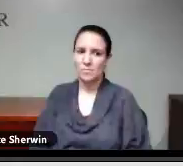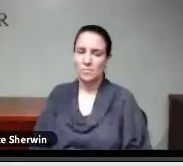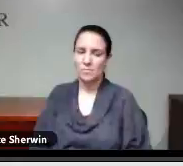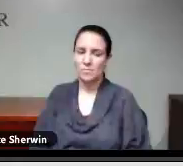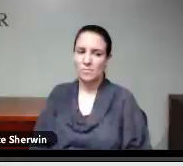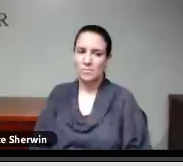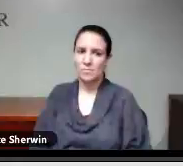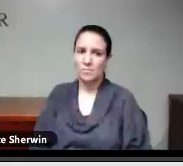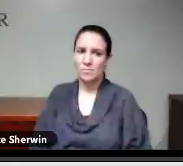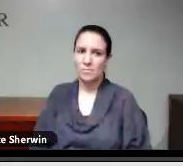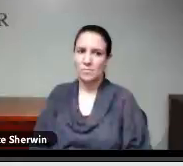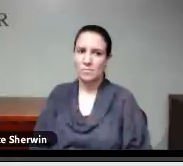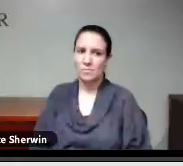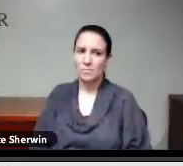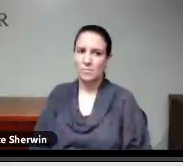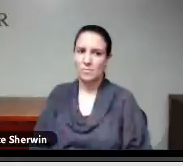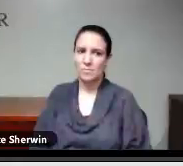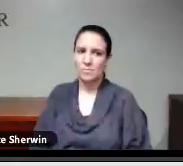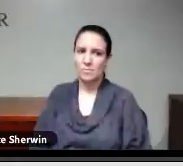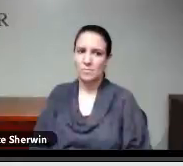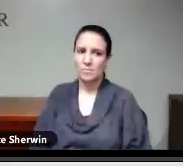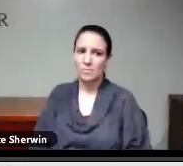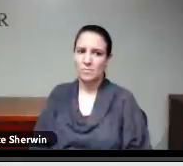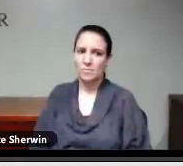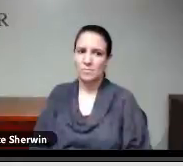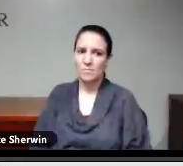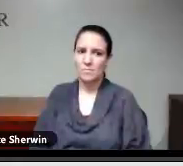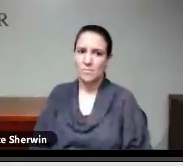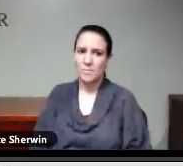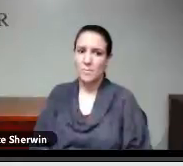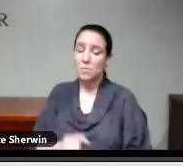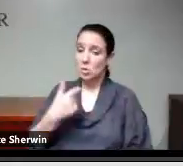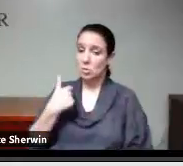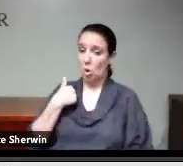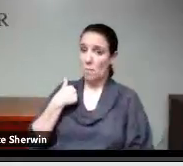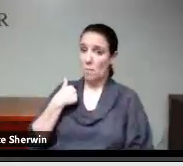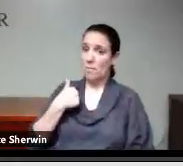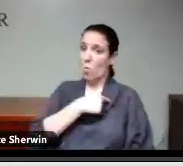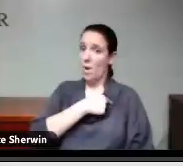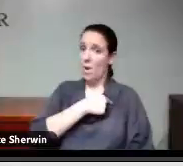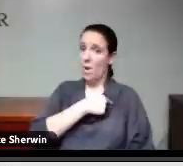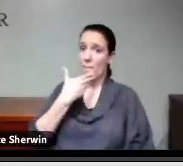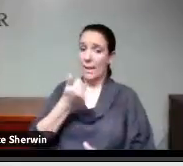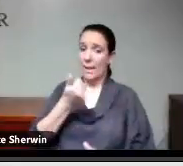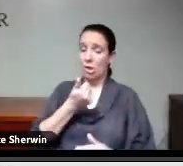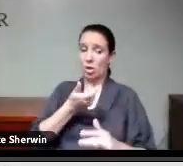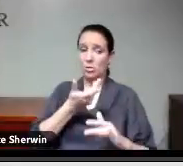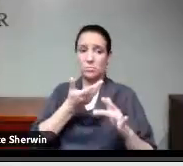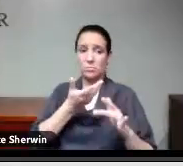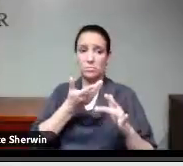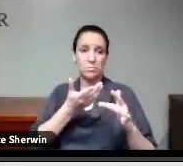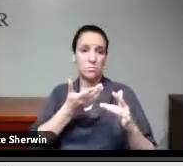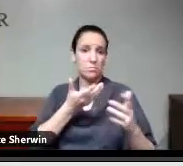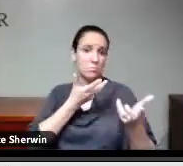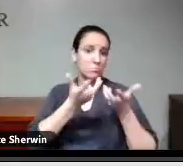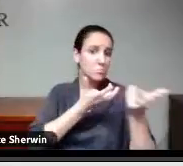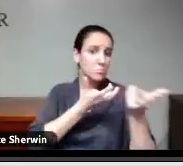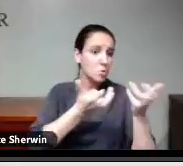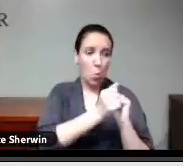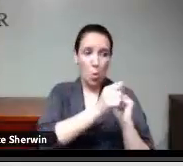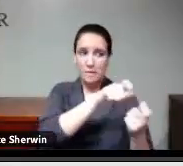diversity-related service, we, internal to the library, have gained a stronger working relationship and sense of rapport with a particular